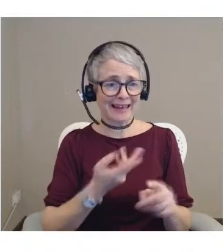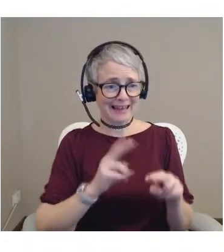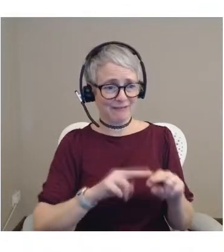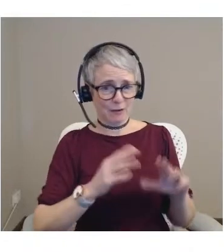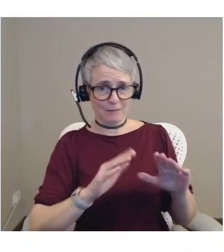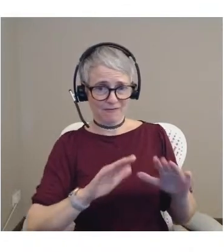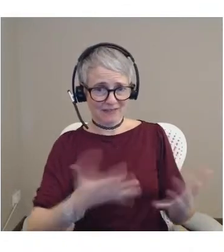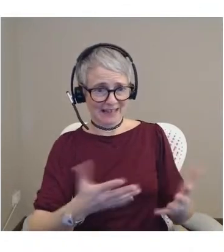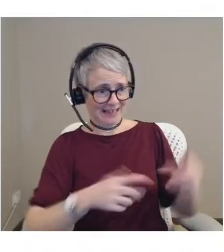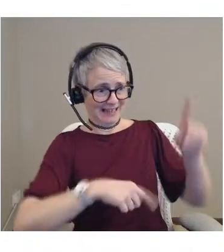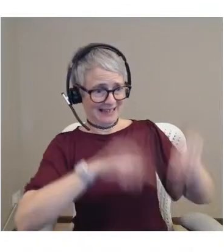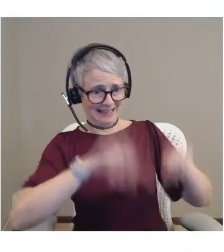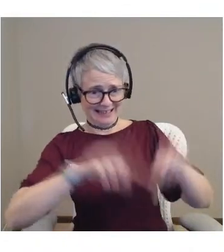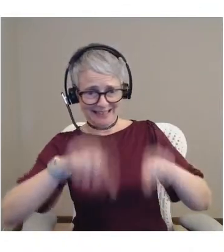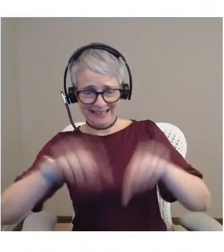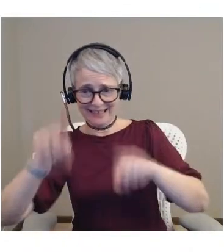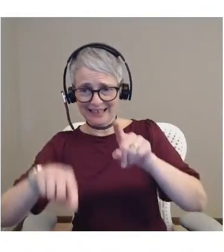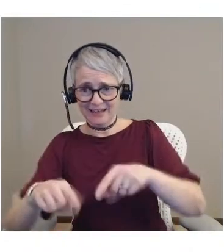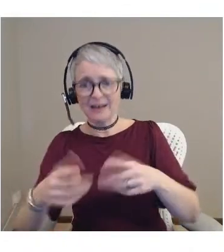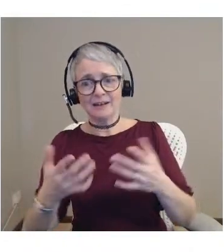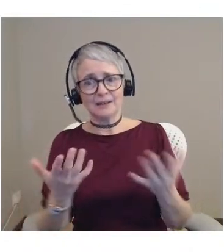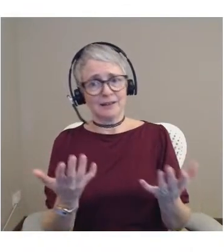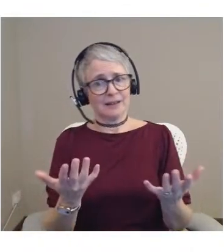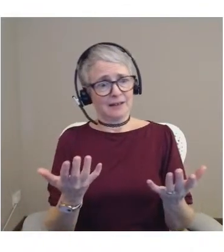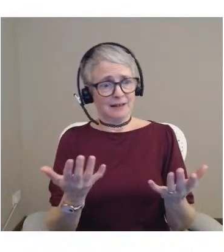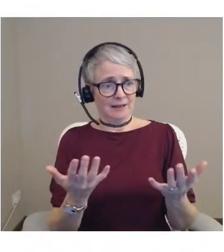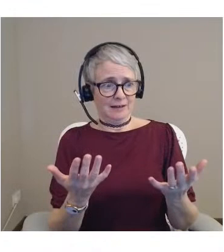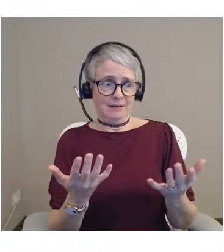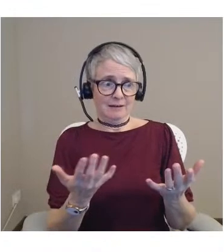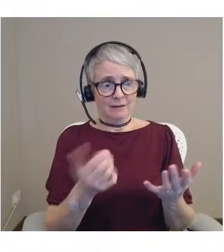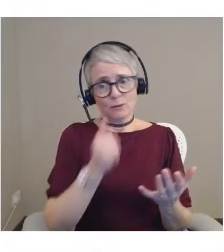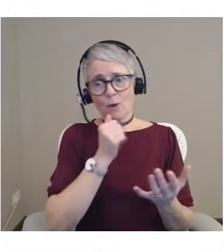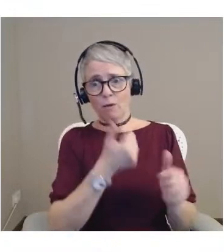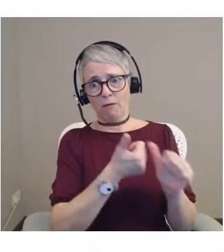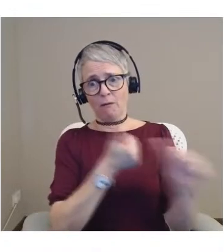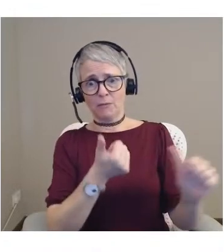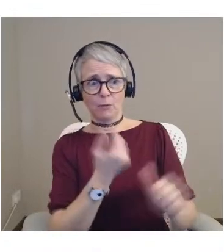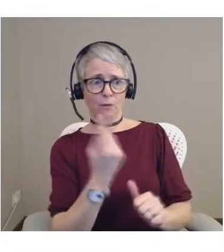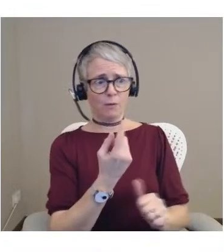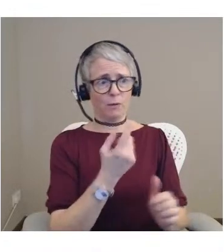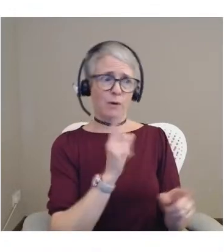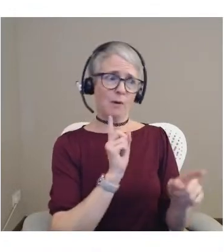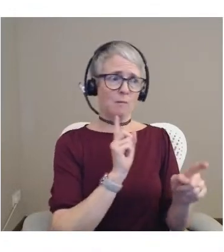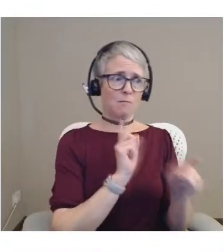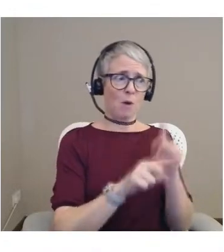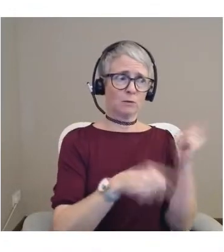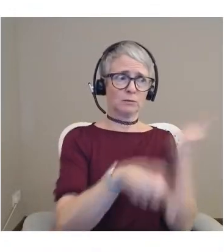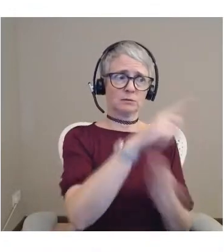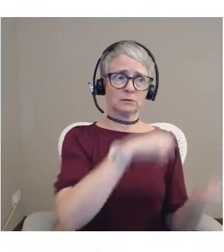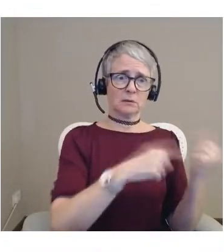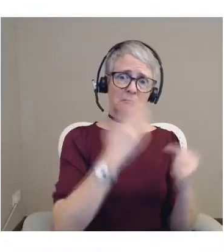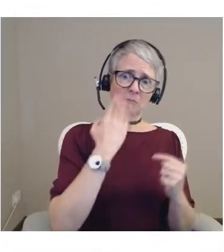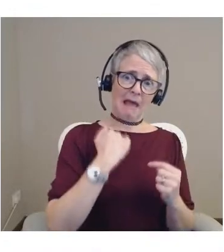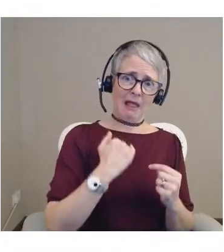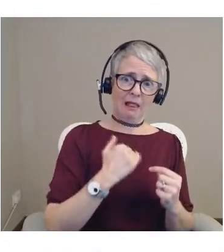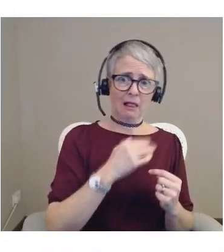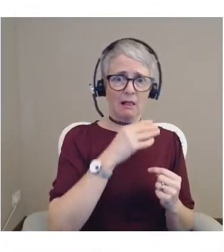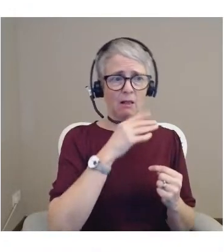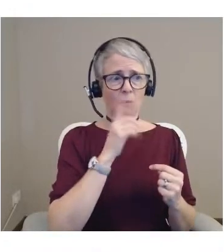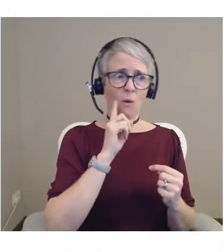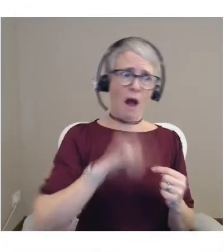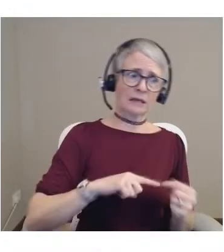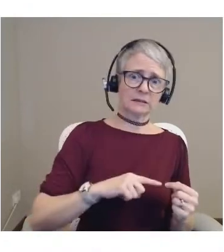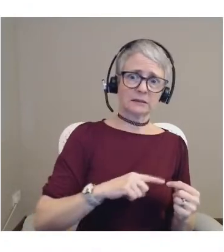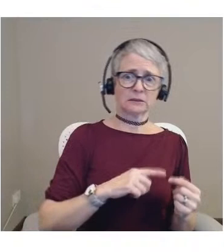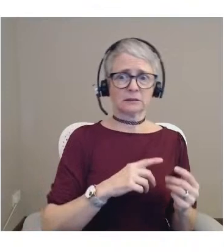tech companies that do have a largely male, largely white workforce, non-disabled, that will suddenly make these